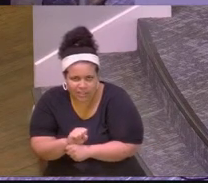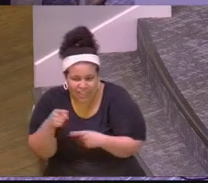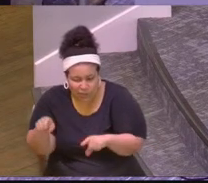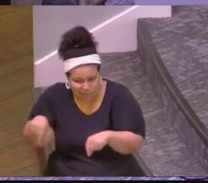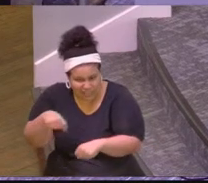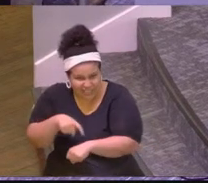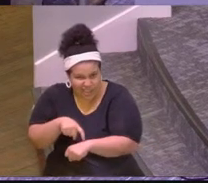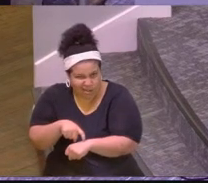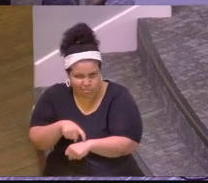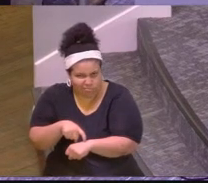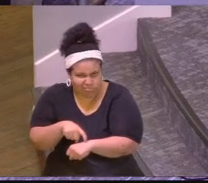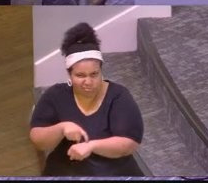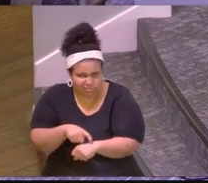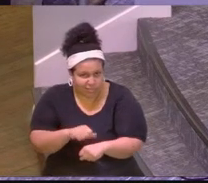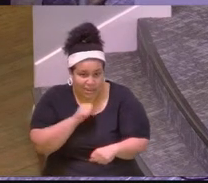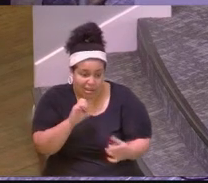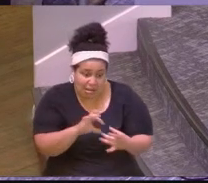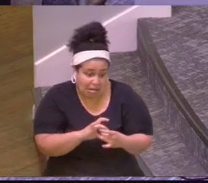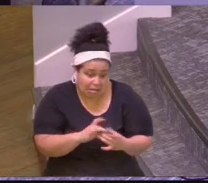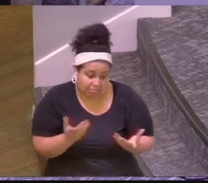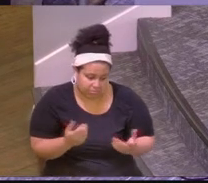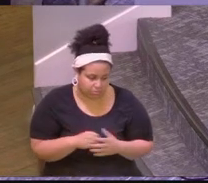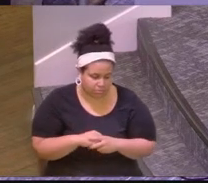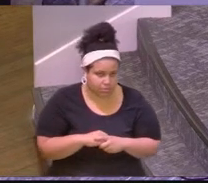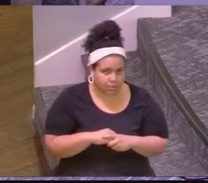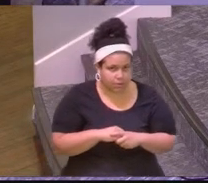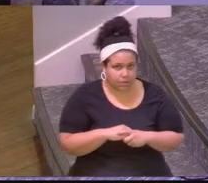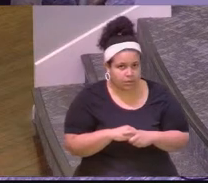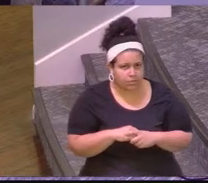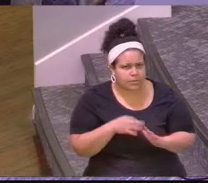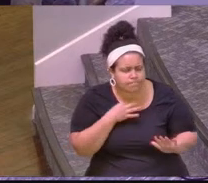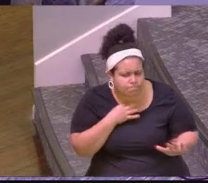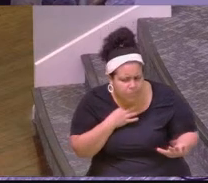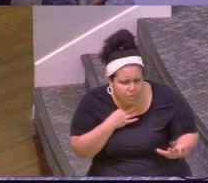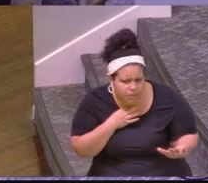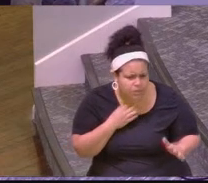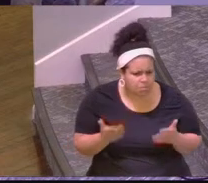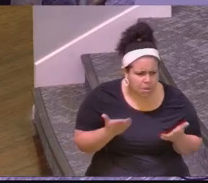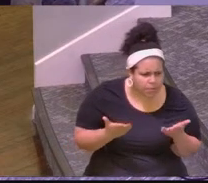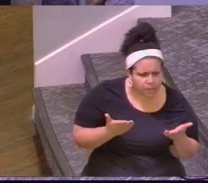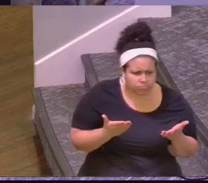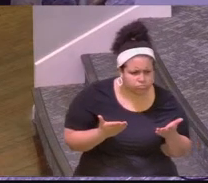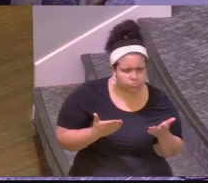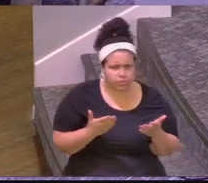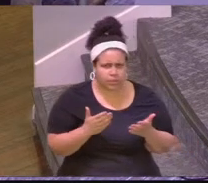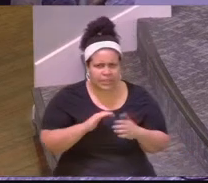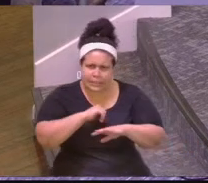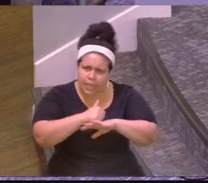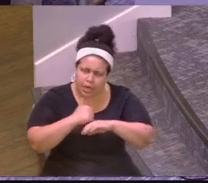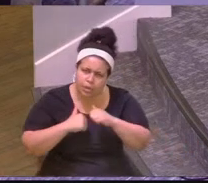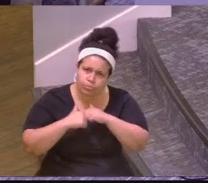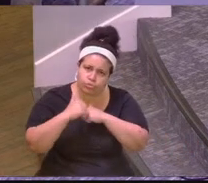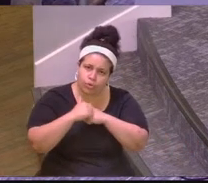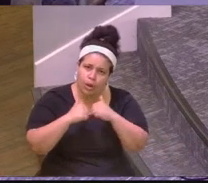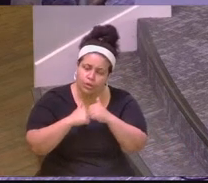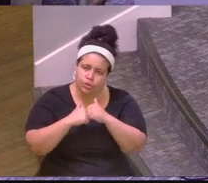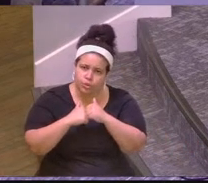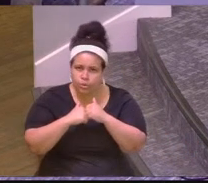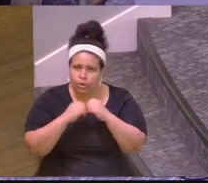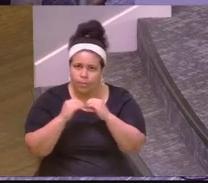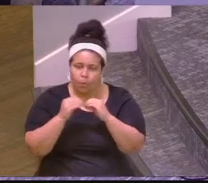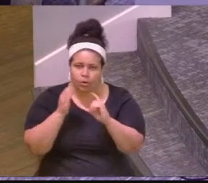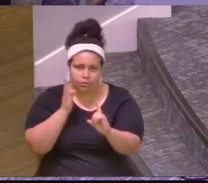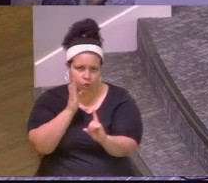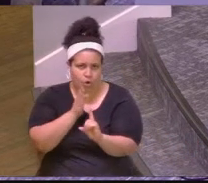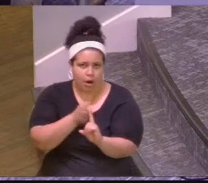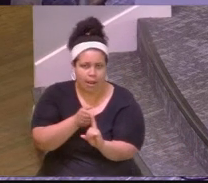So I wonder if there's a way that we can structure those meetings to more directly get